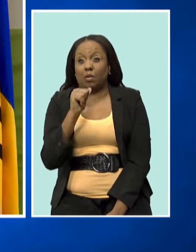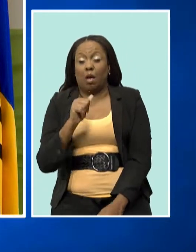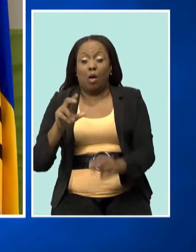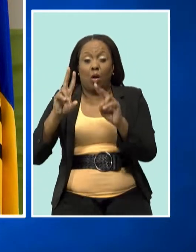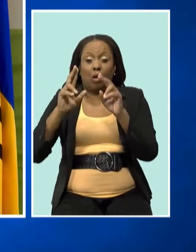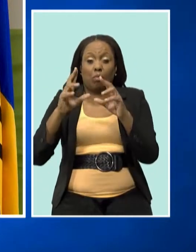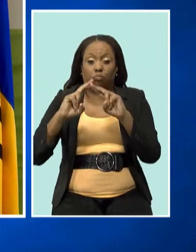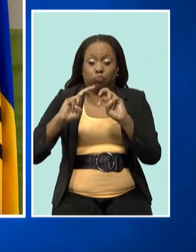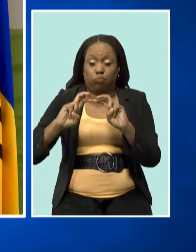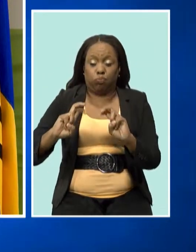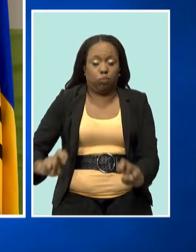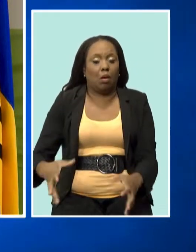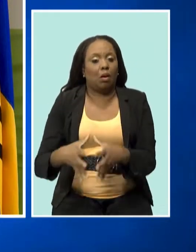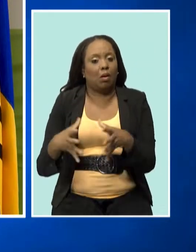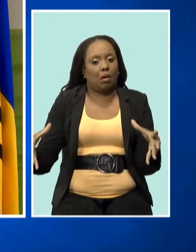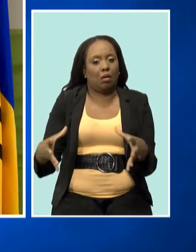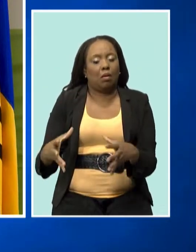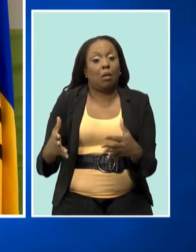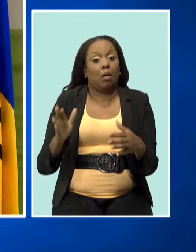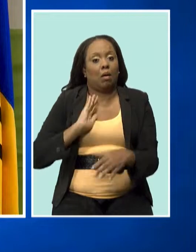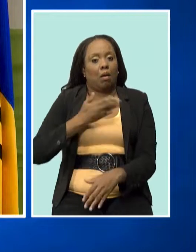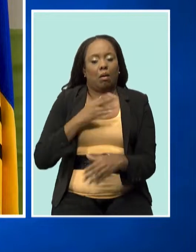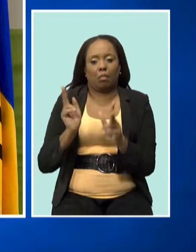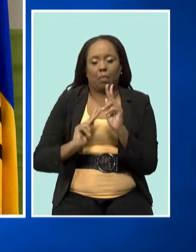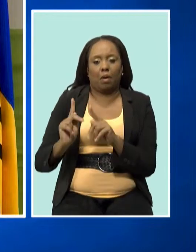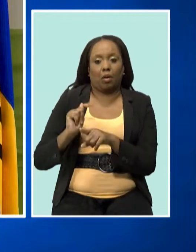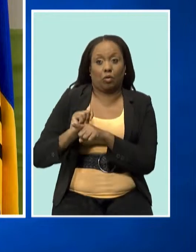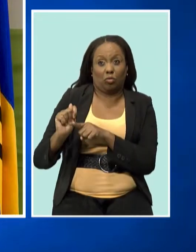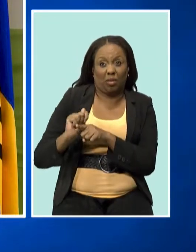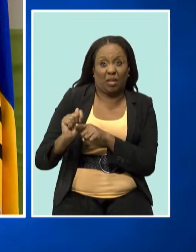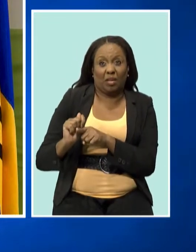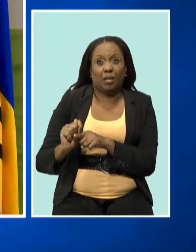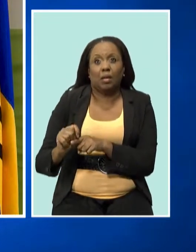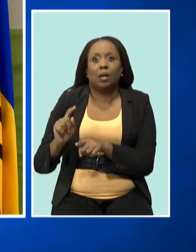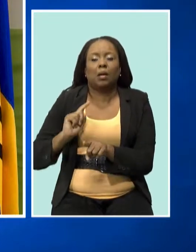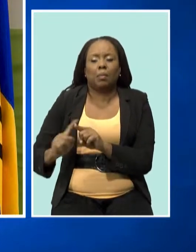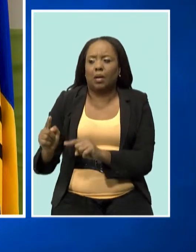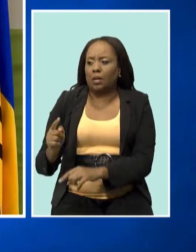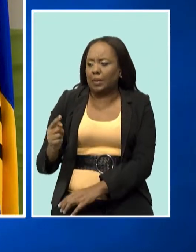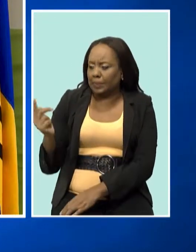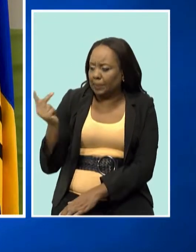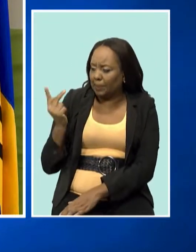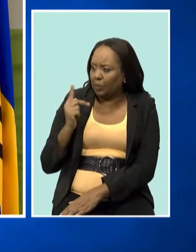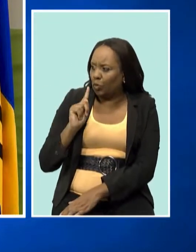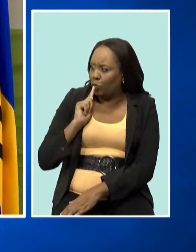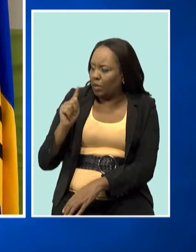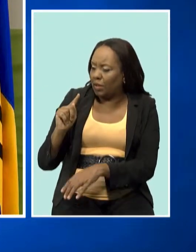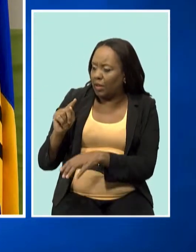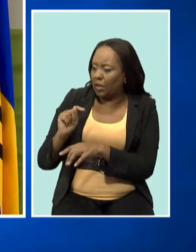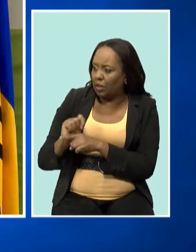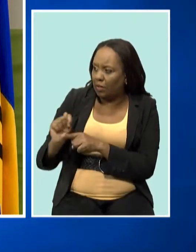from Bermuda to the U.S., and then the whole thing fell apart.